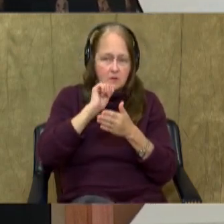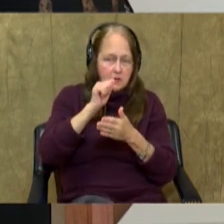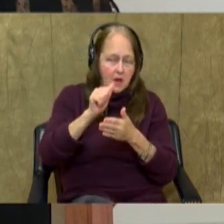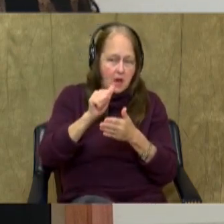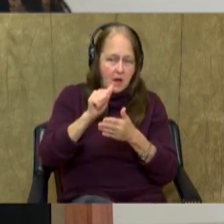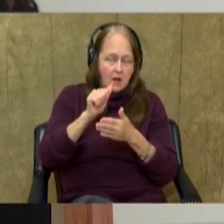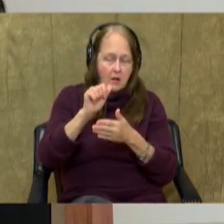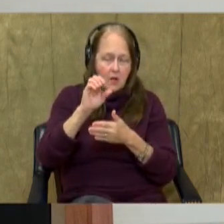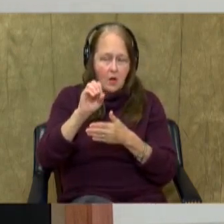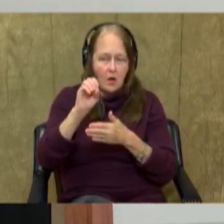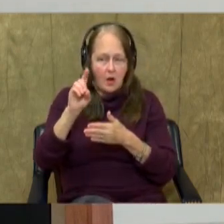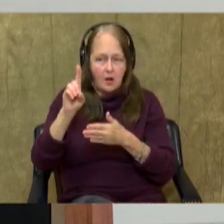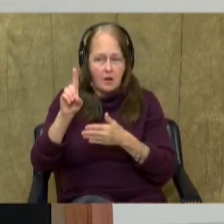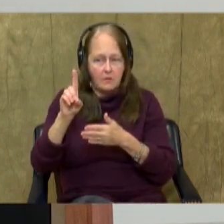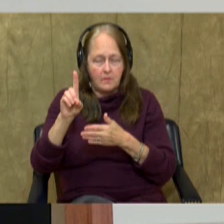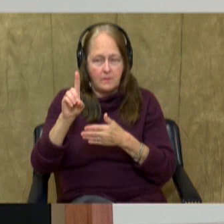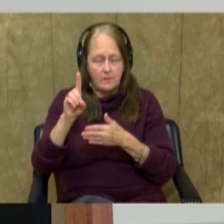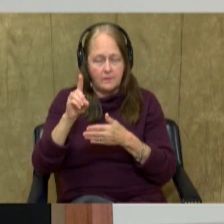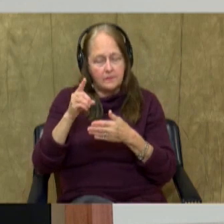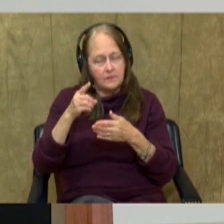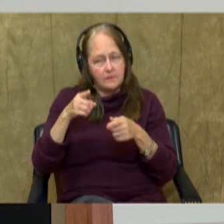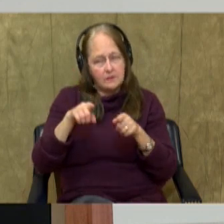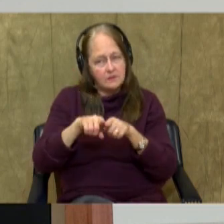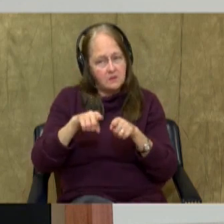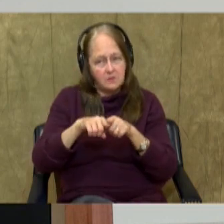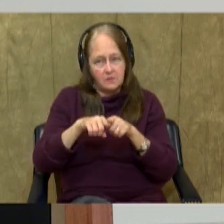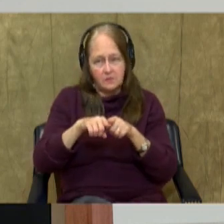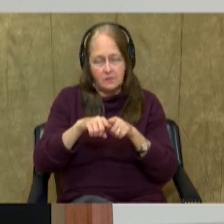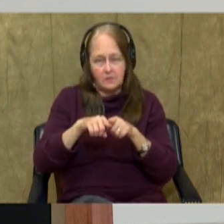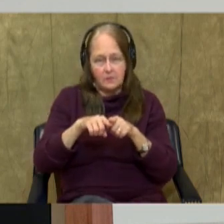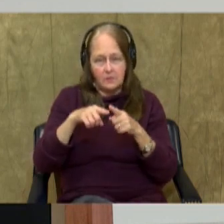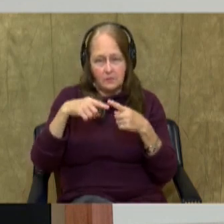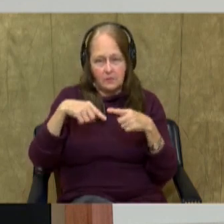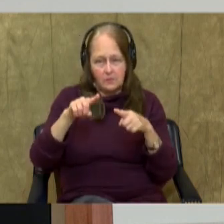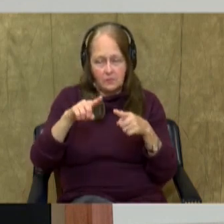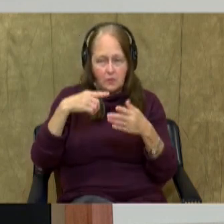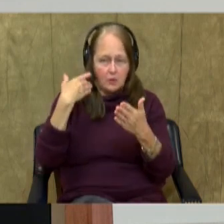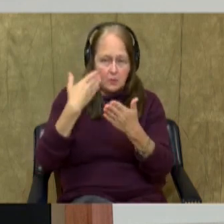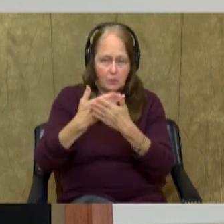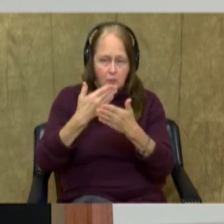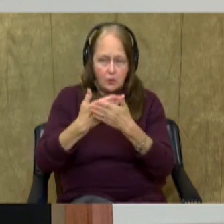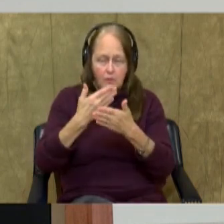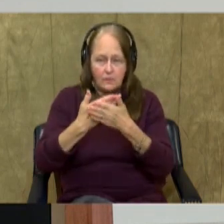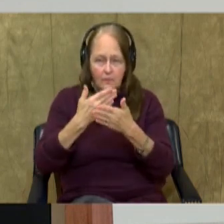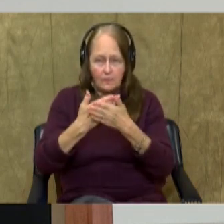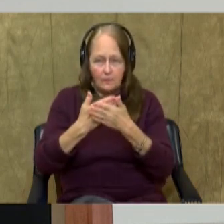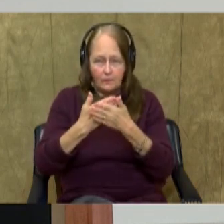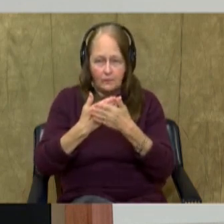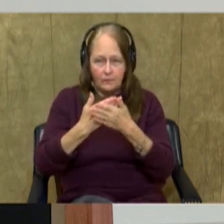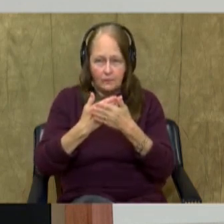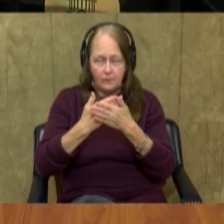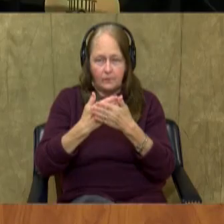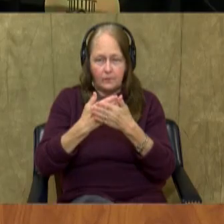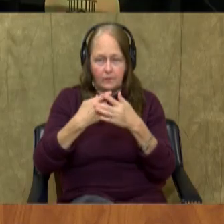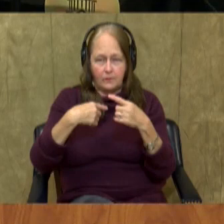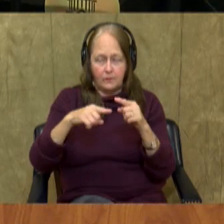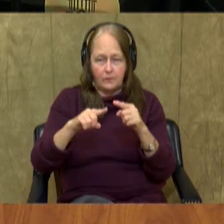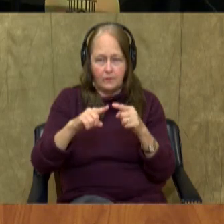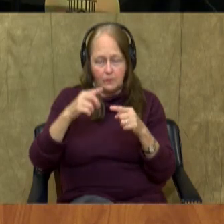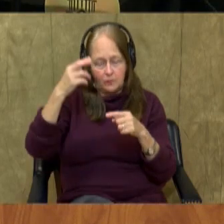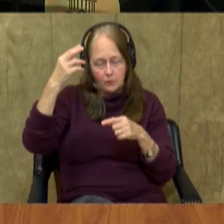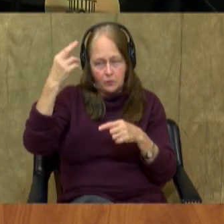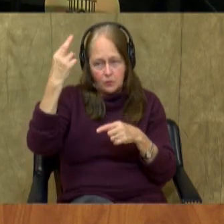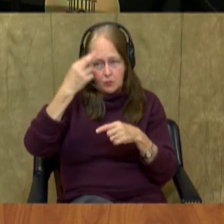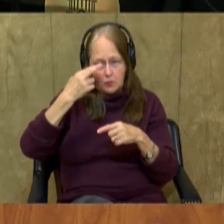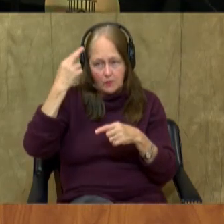as odd as it may seem. She goes on to prove that by going over those